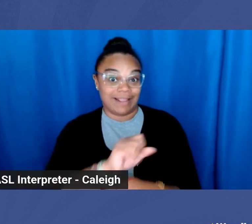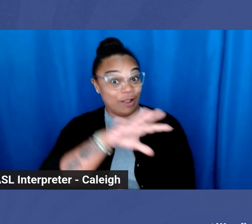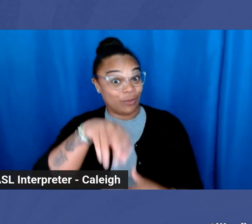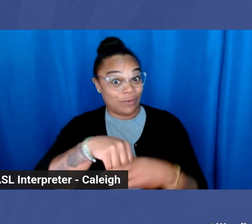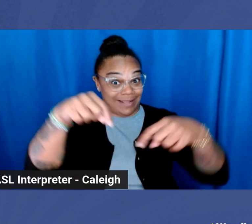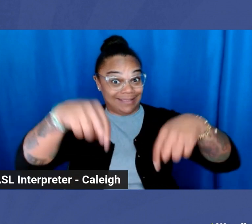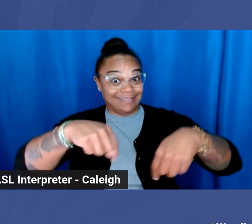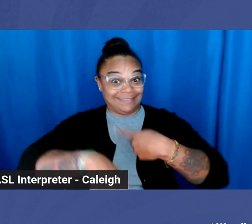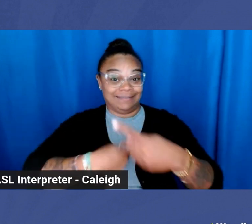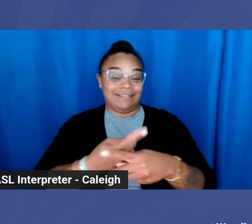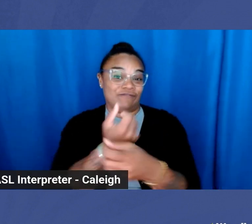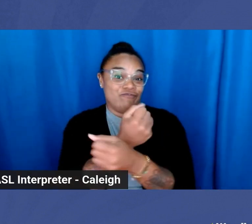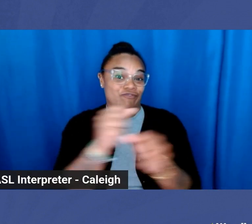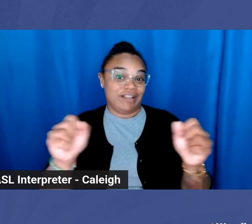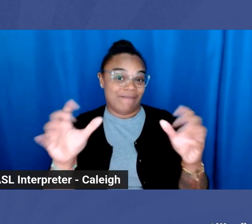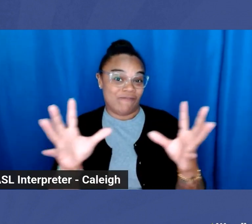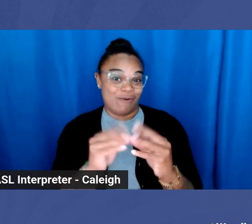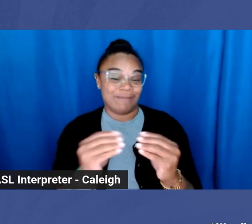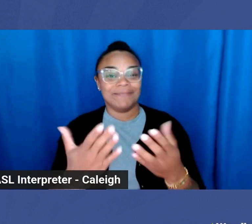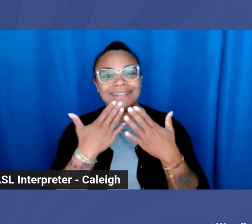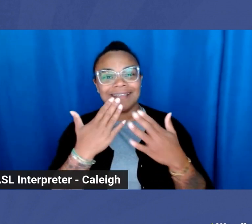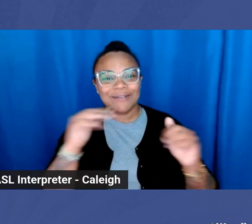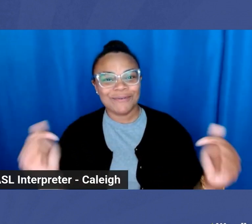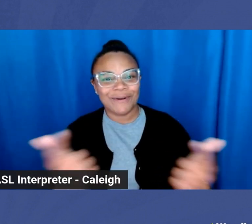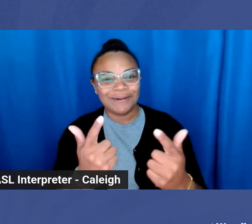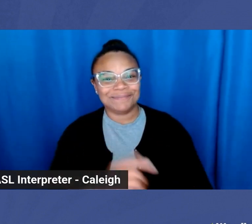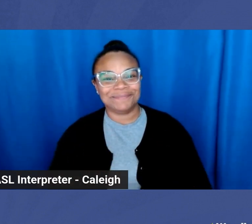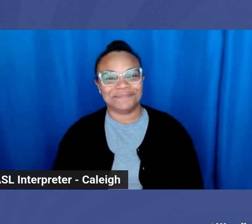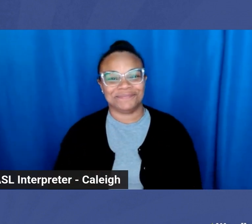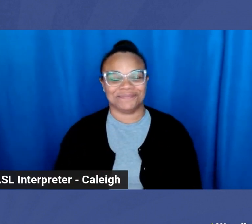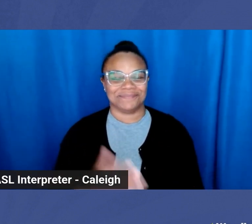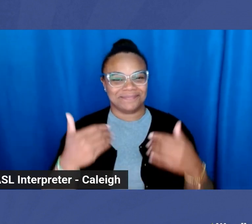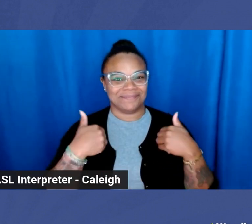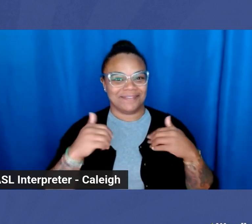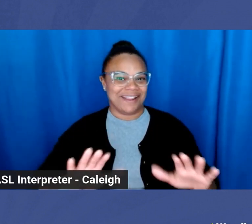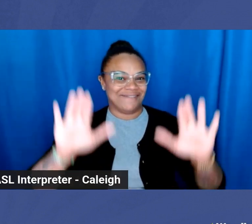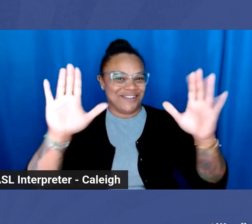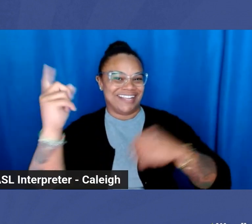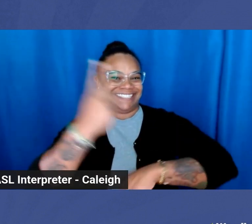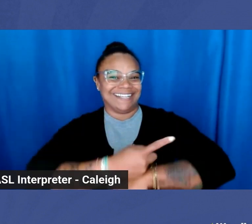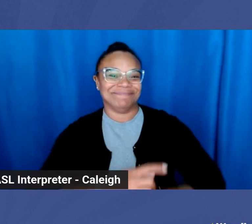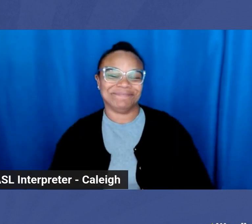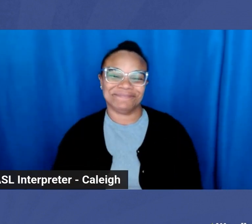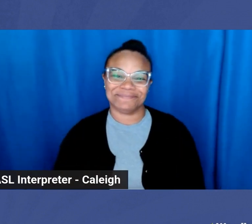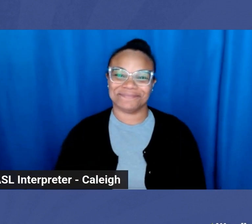Freedom Forum. Thanks, everybody, and have a great day.